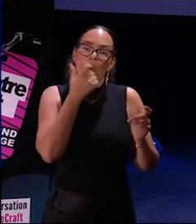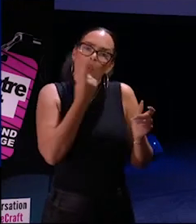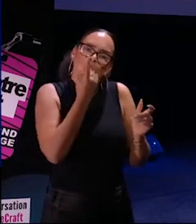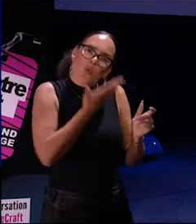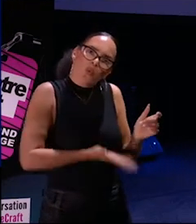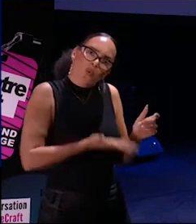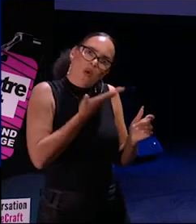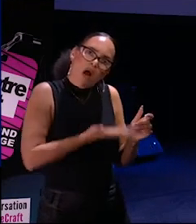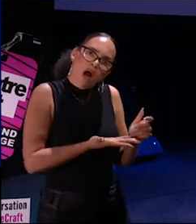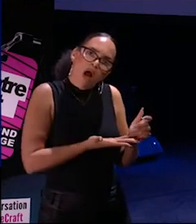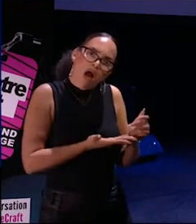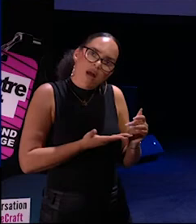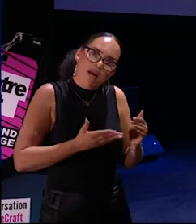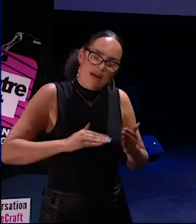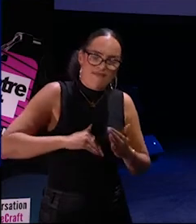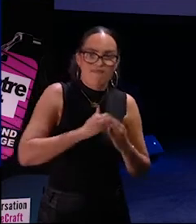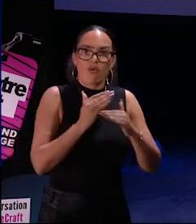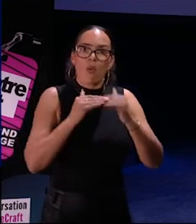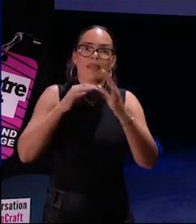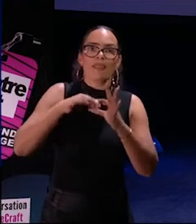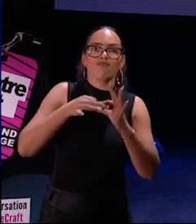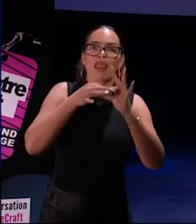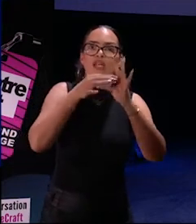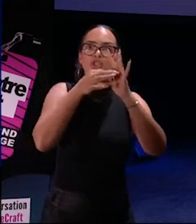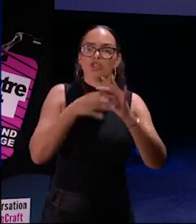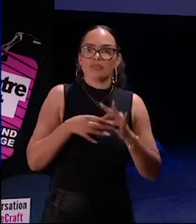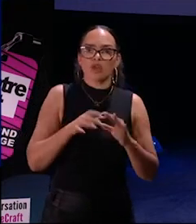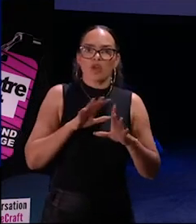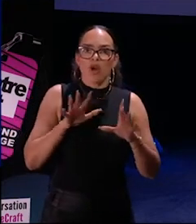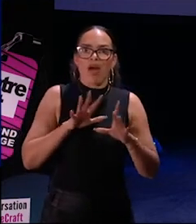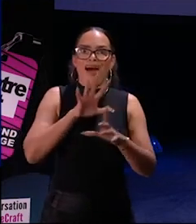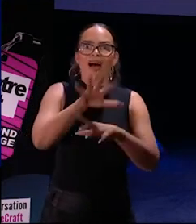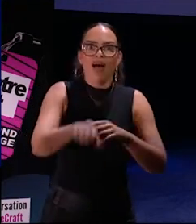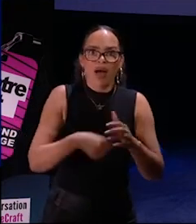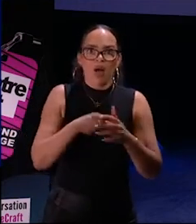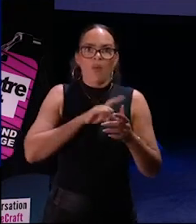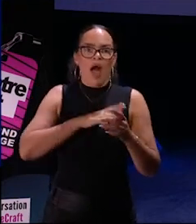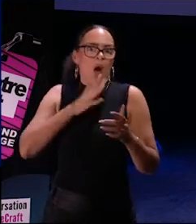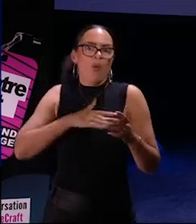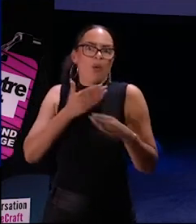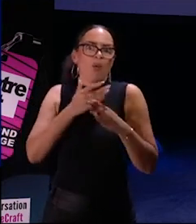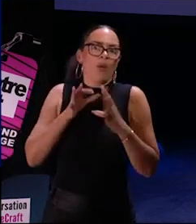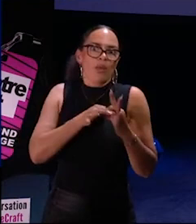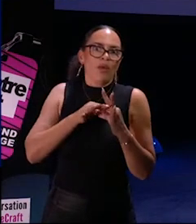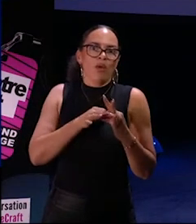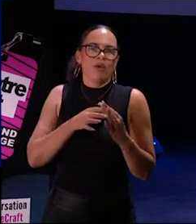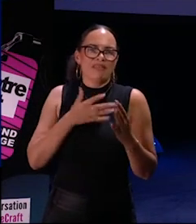about forming those relationships and not like jumping on somebody because you immediately want to work with them. So I think,